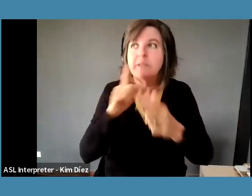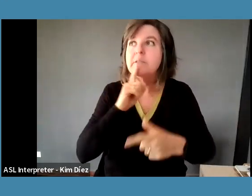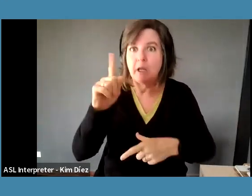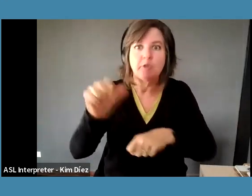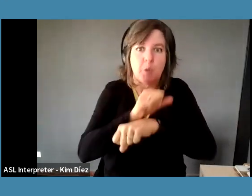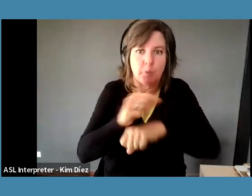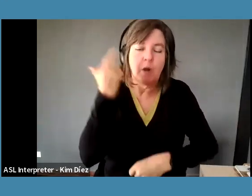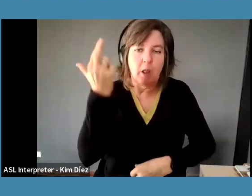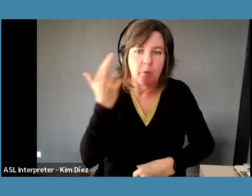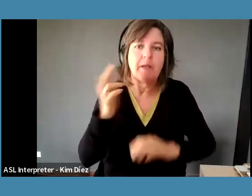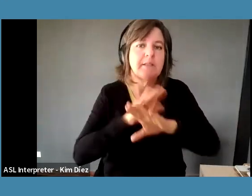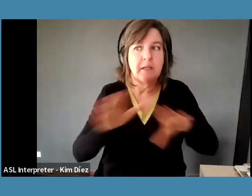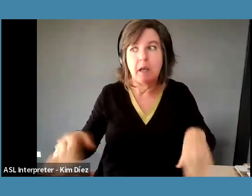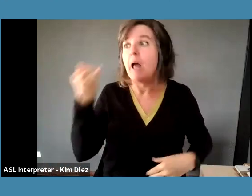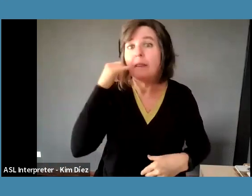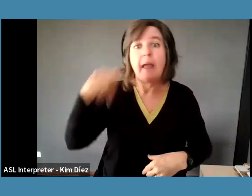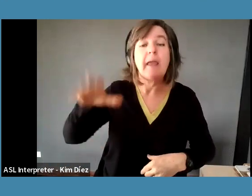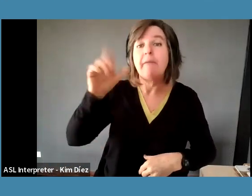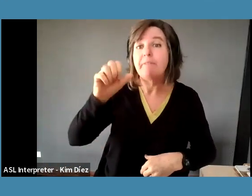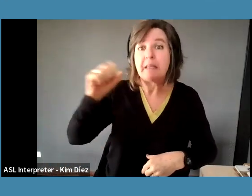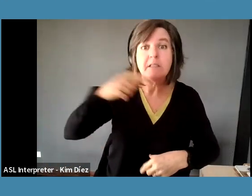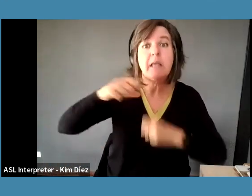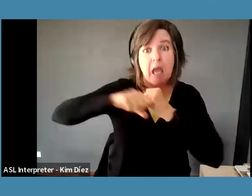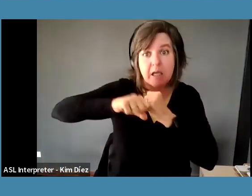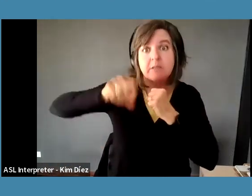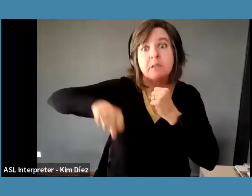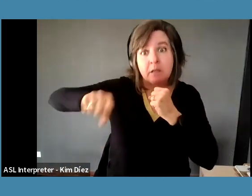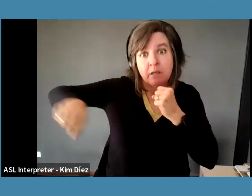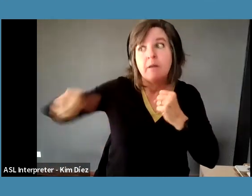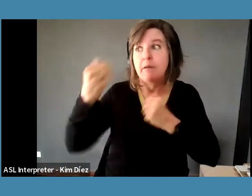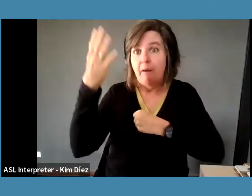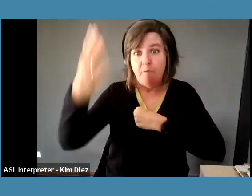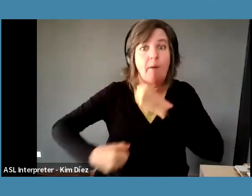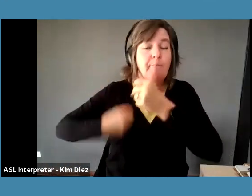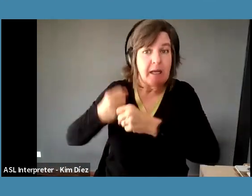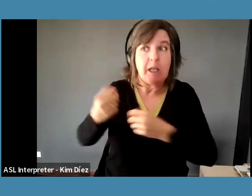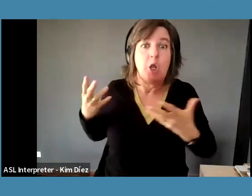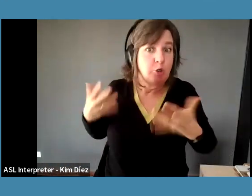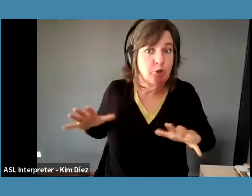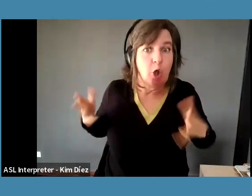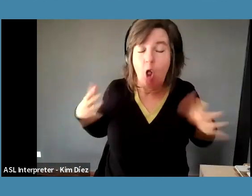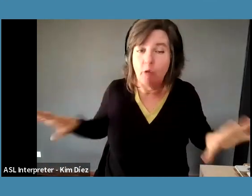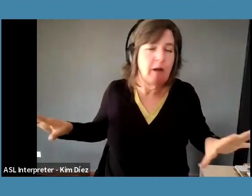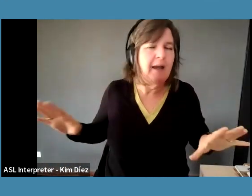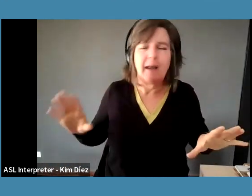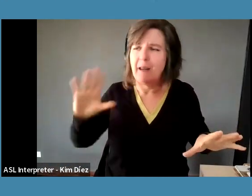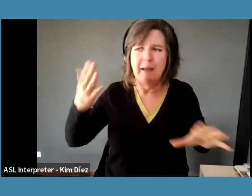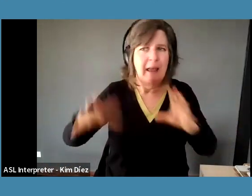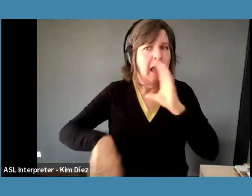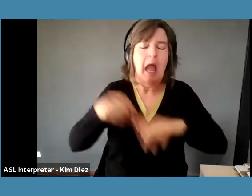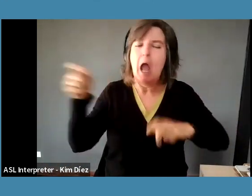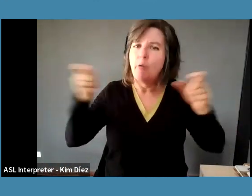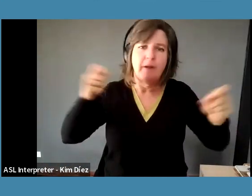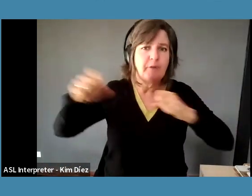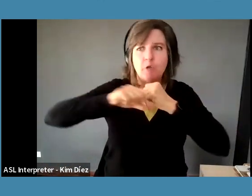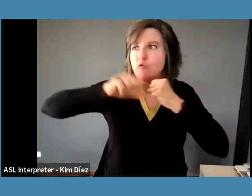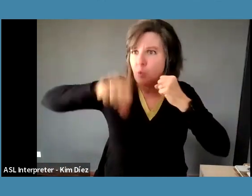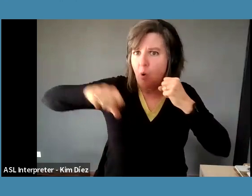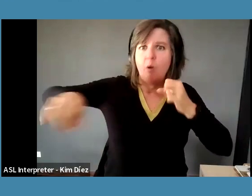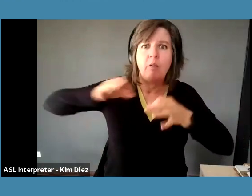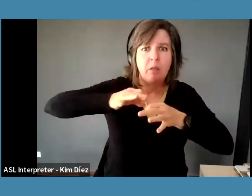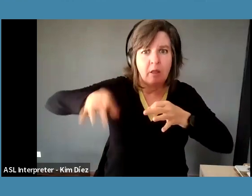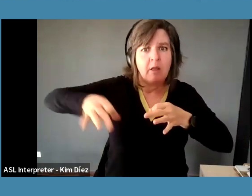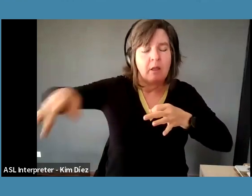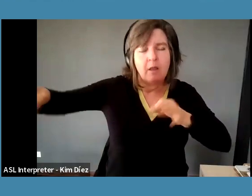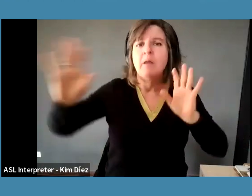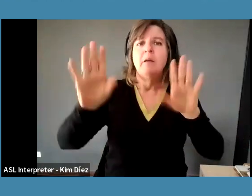agree to it. If this case has been dragging on for years already and it's just out of control, or, you know,